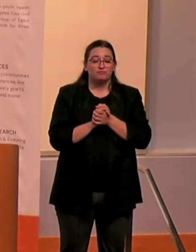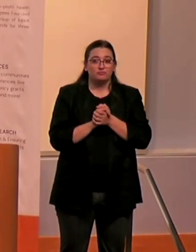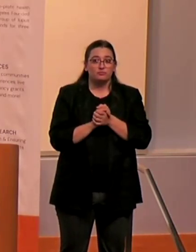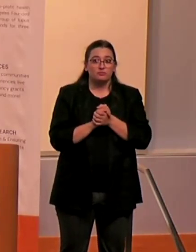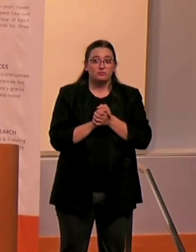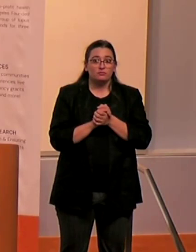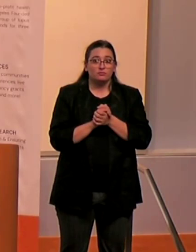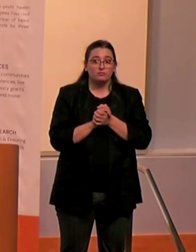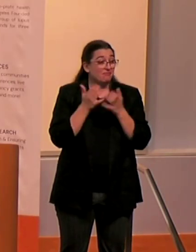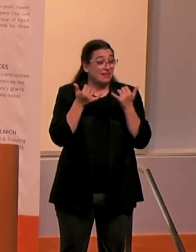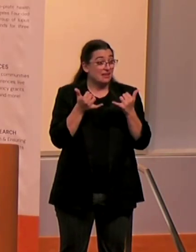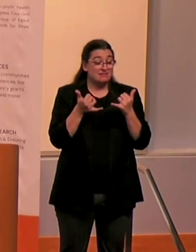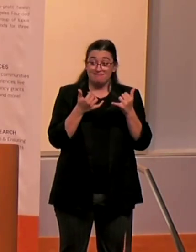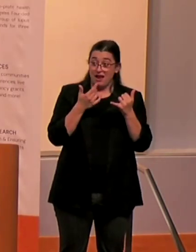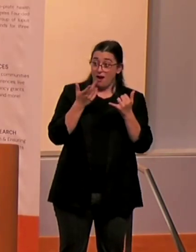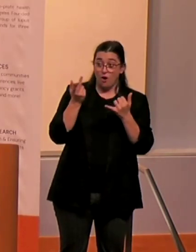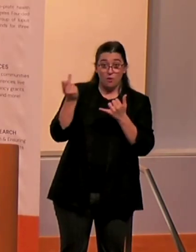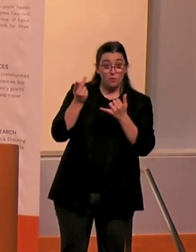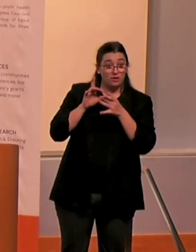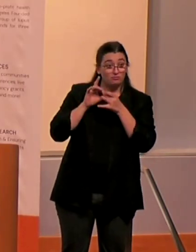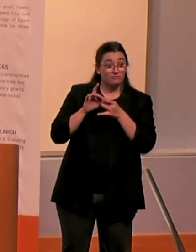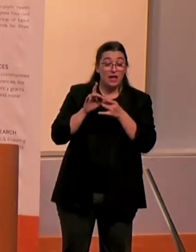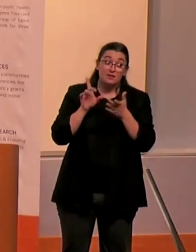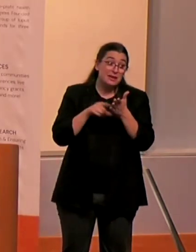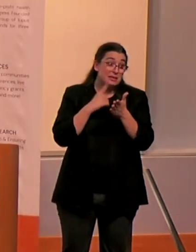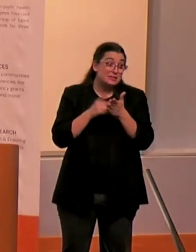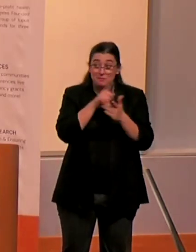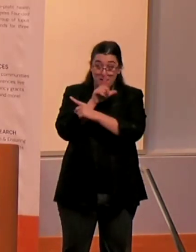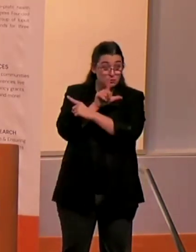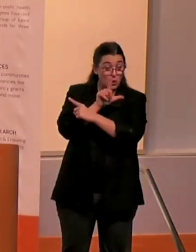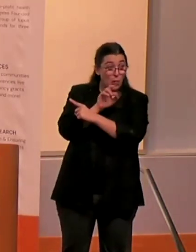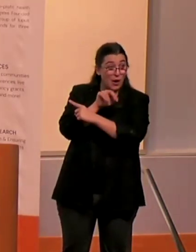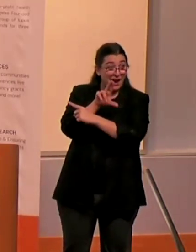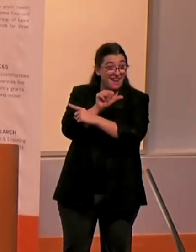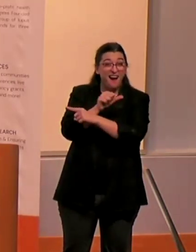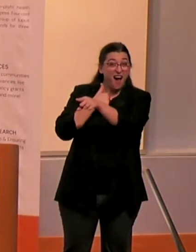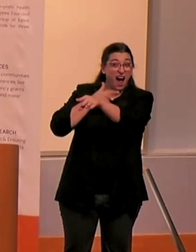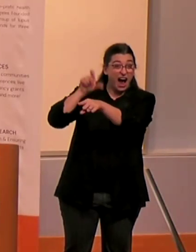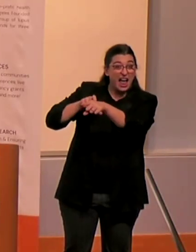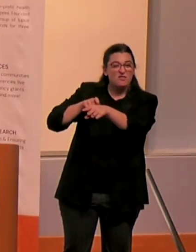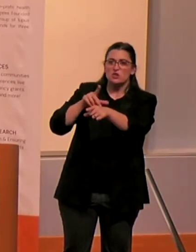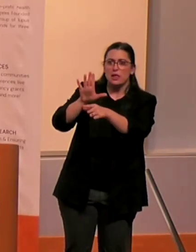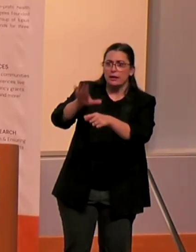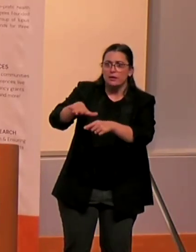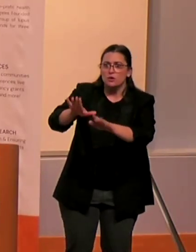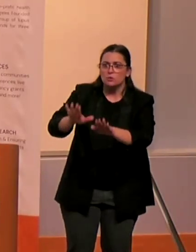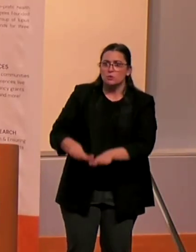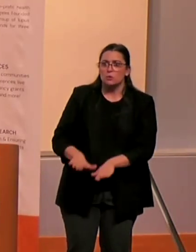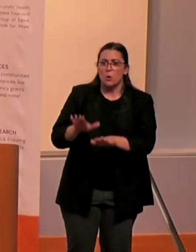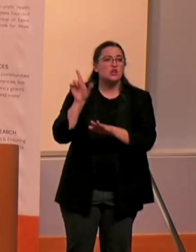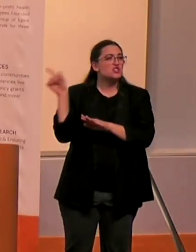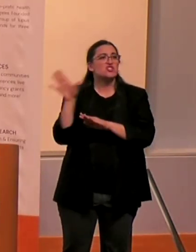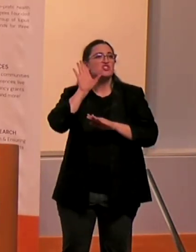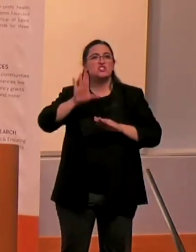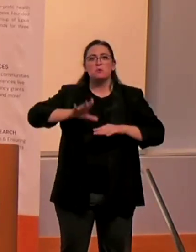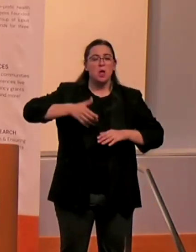And to the point where we have to slow her down because she goes full force all the time until